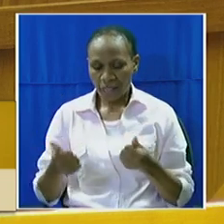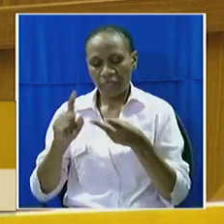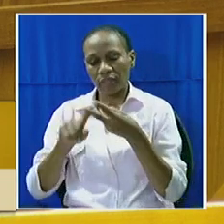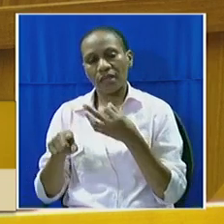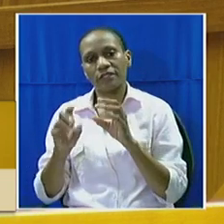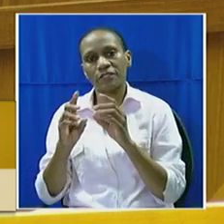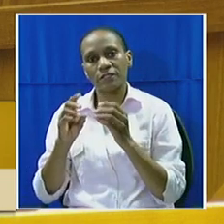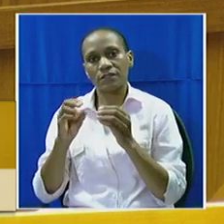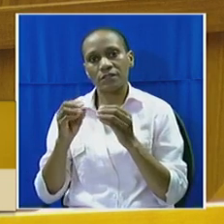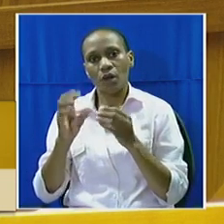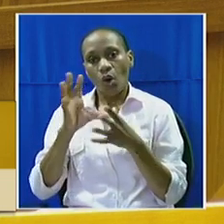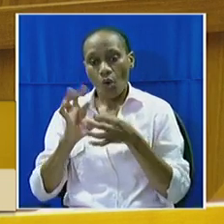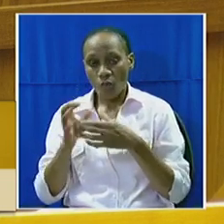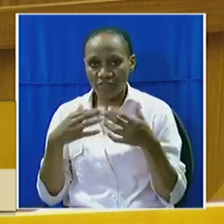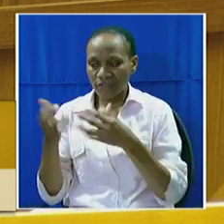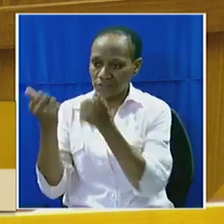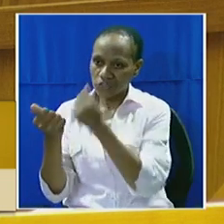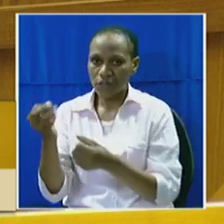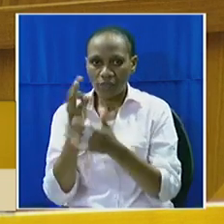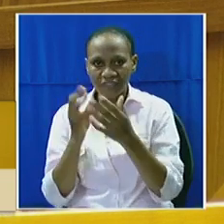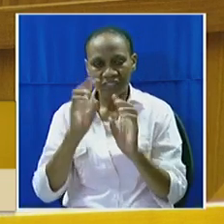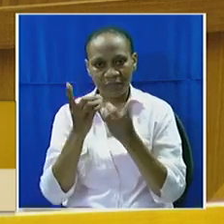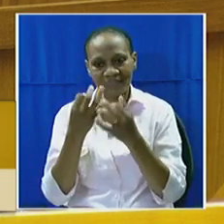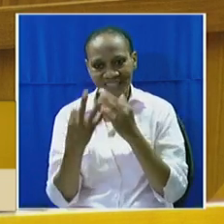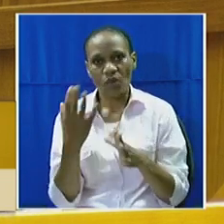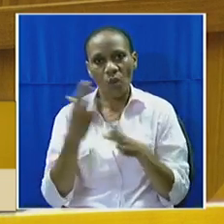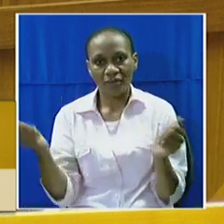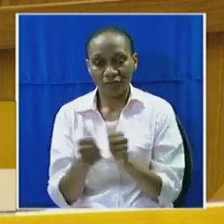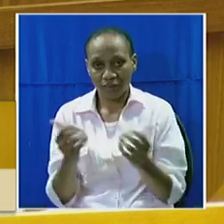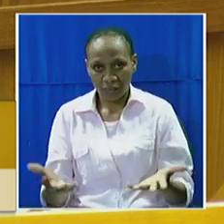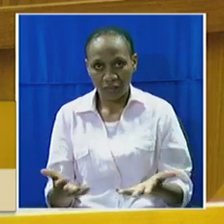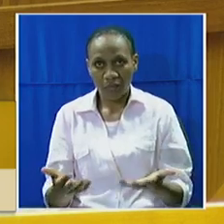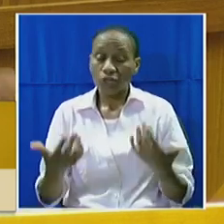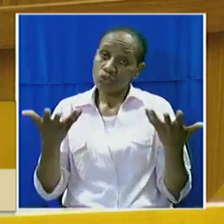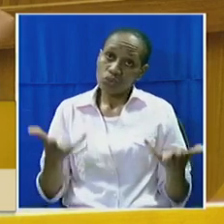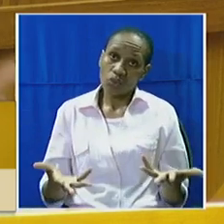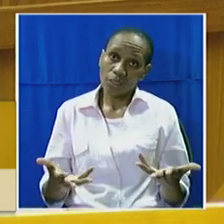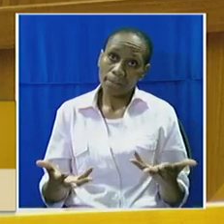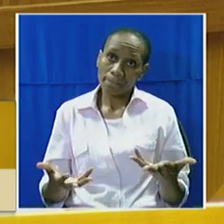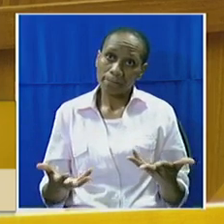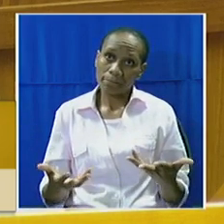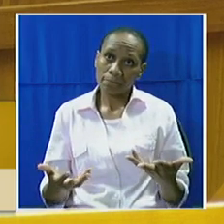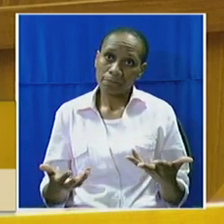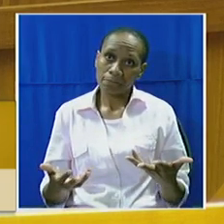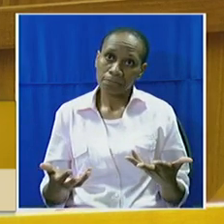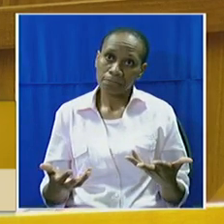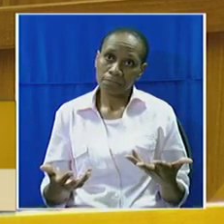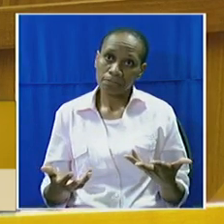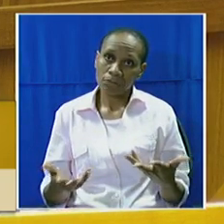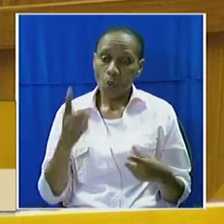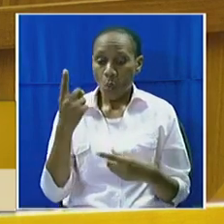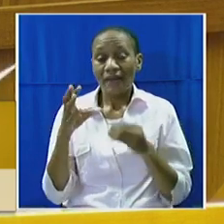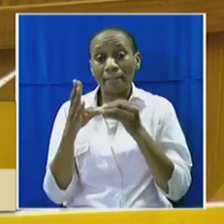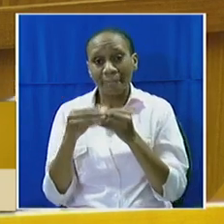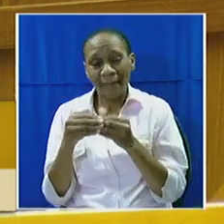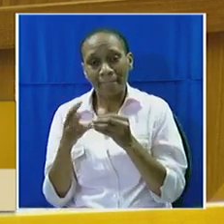It's a military operation that has diplomatic processes. It is beyond the capacity of any one single member of